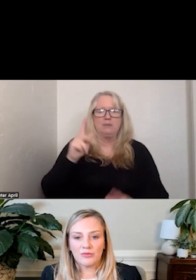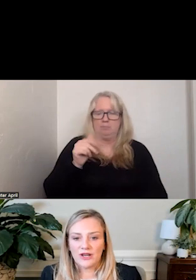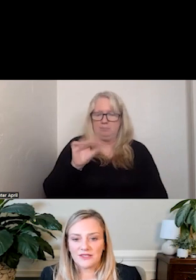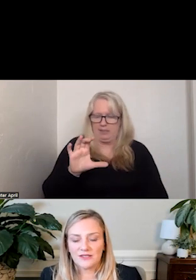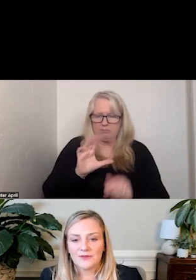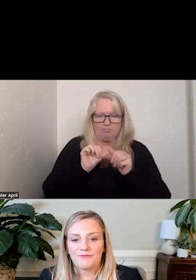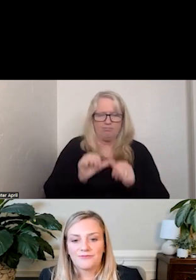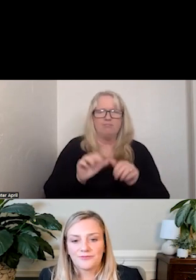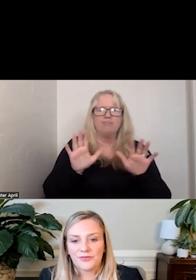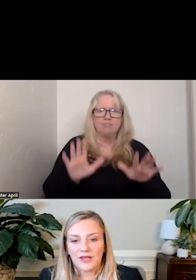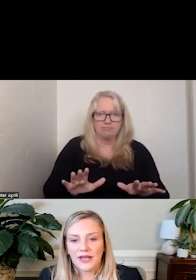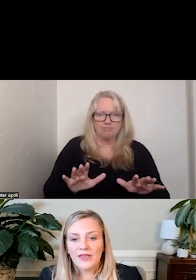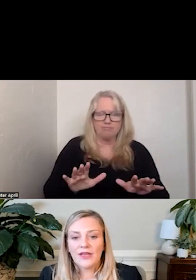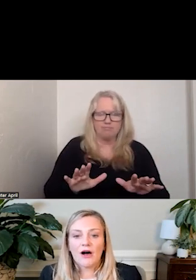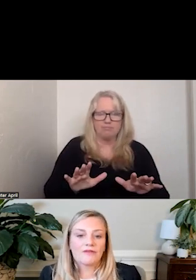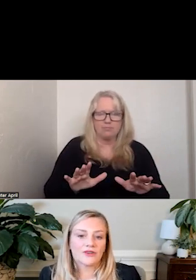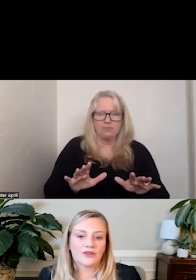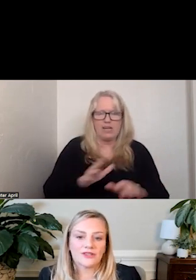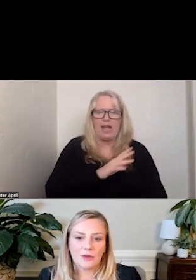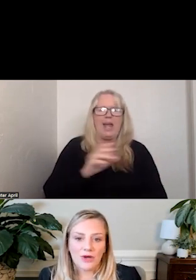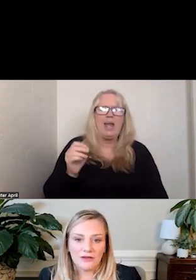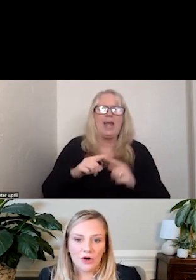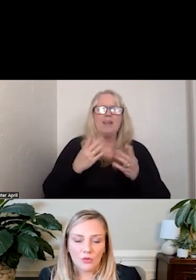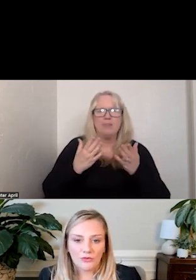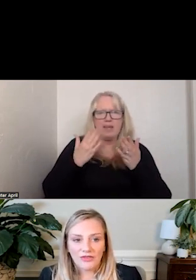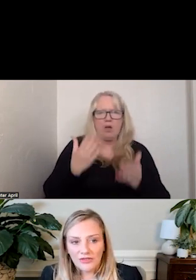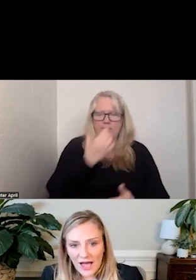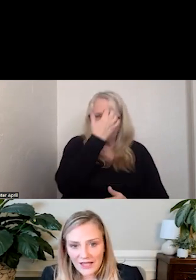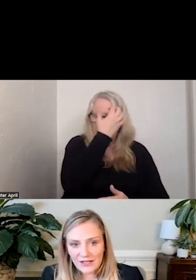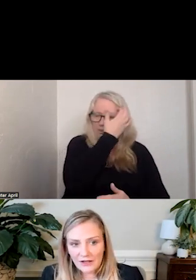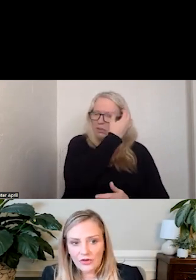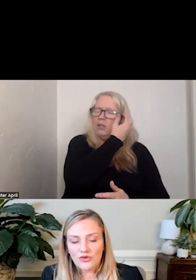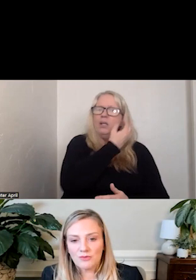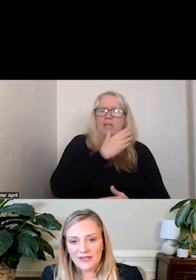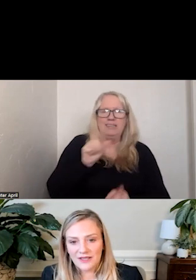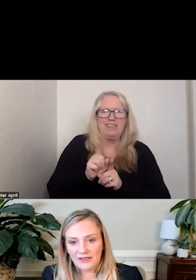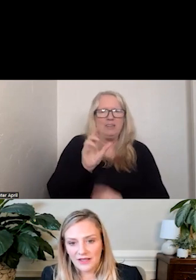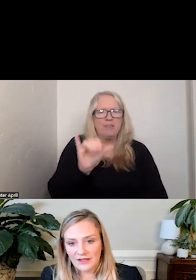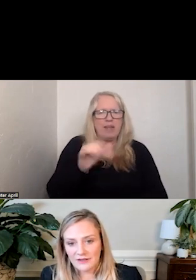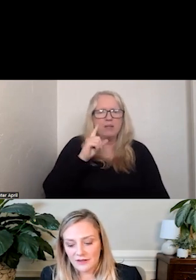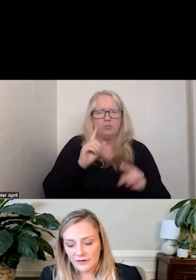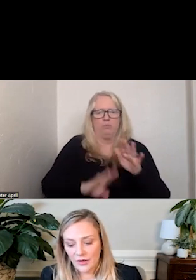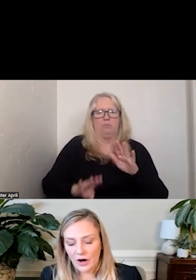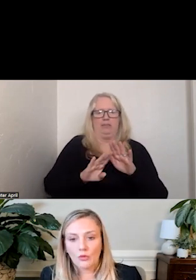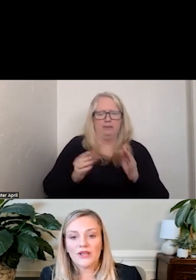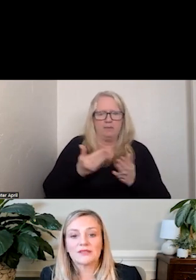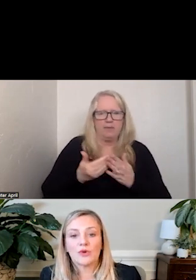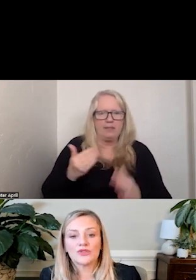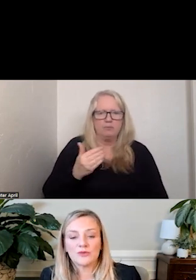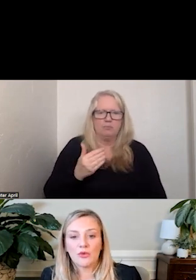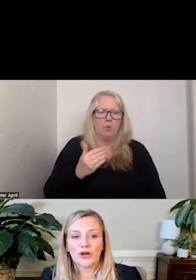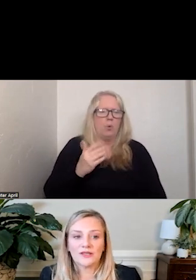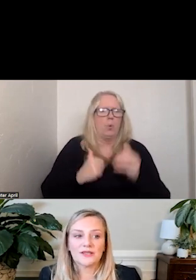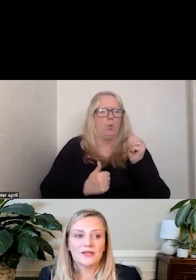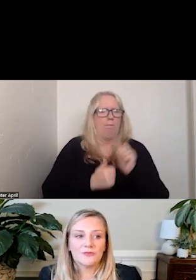stay present, and they offer some kind of hope. Like that, those basic things are what is